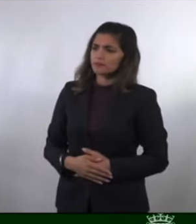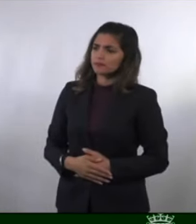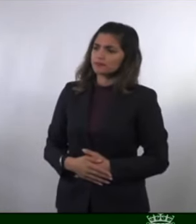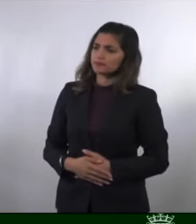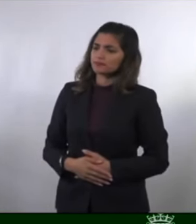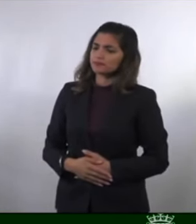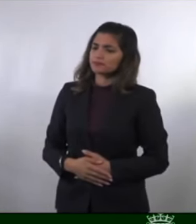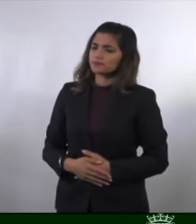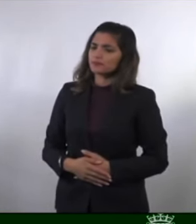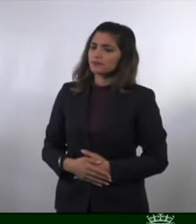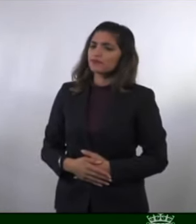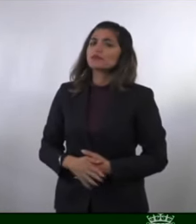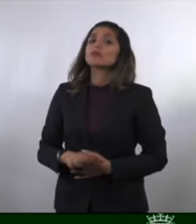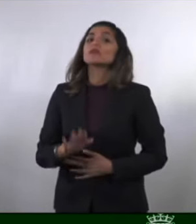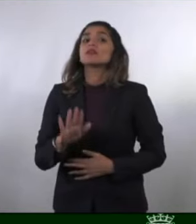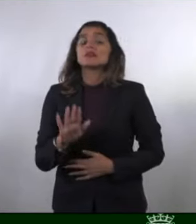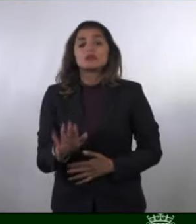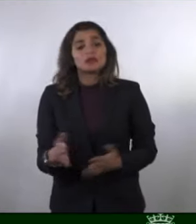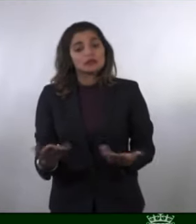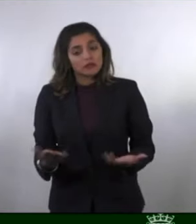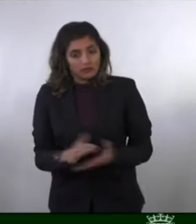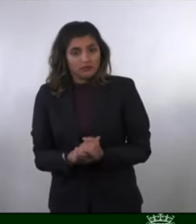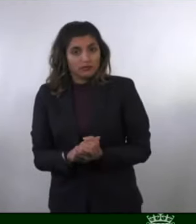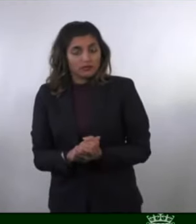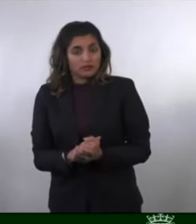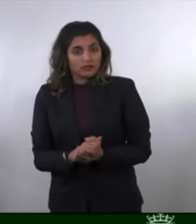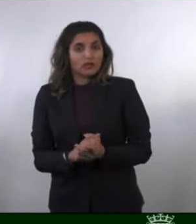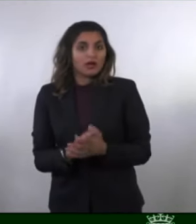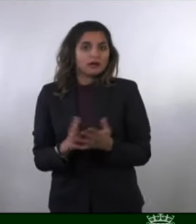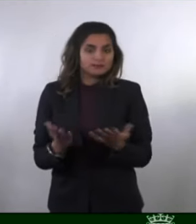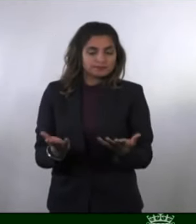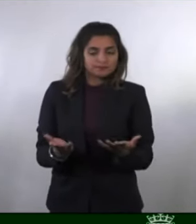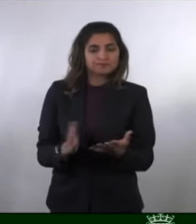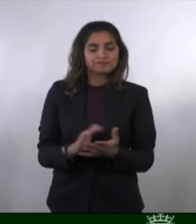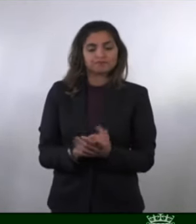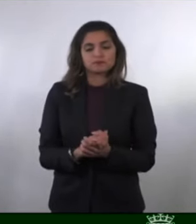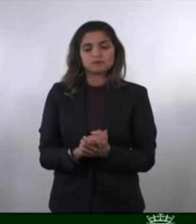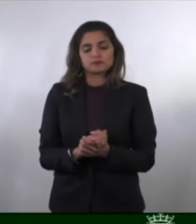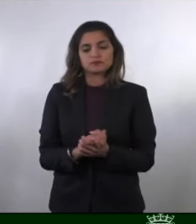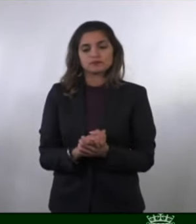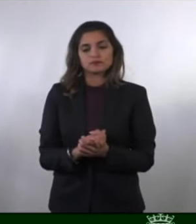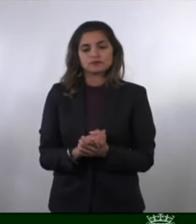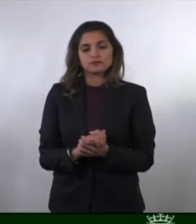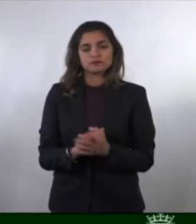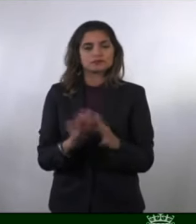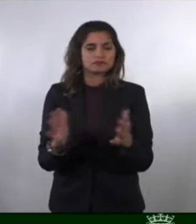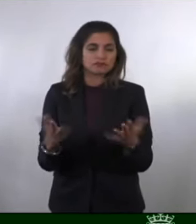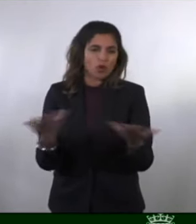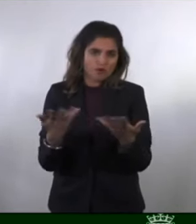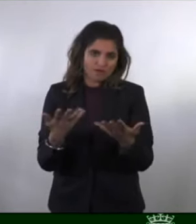What I can certainly say is that it doesn't help to read about